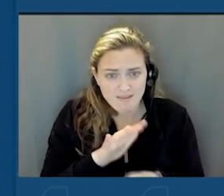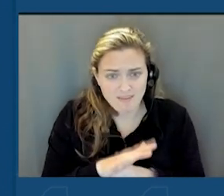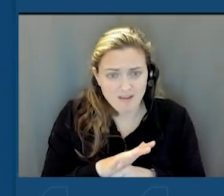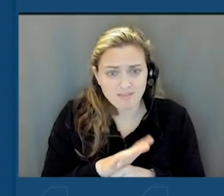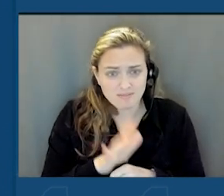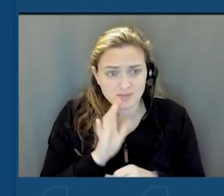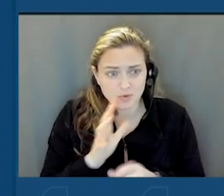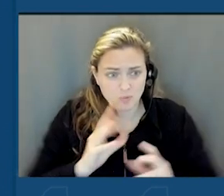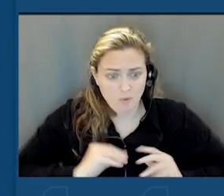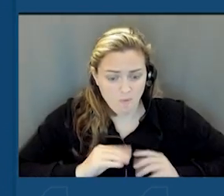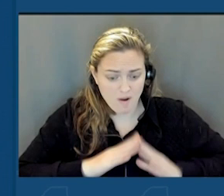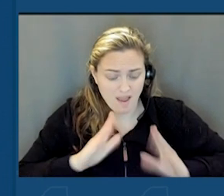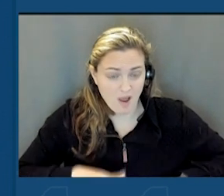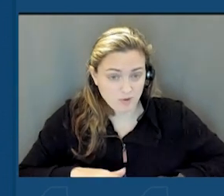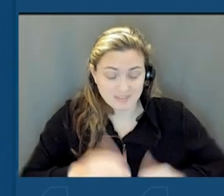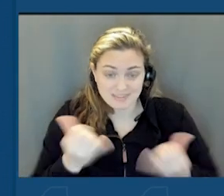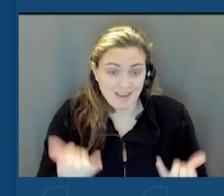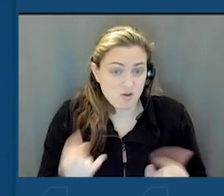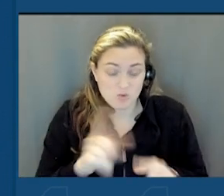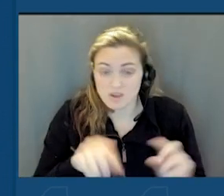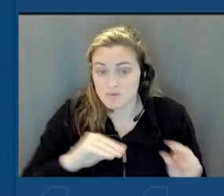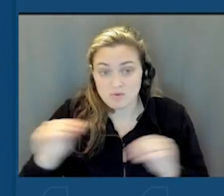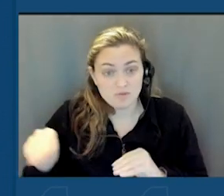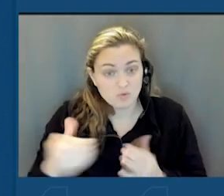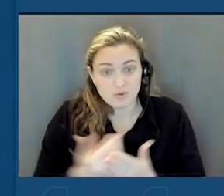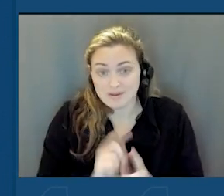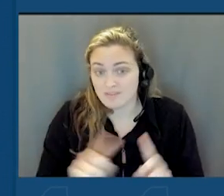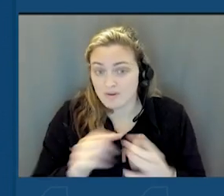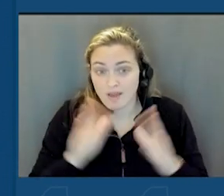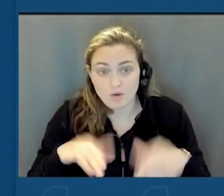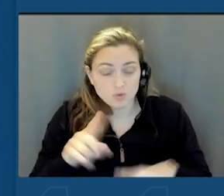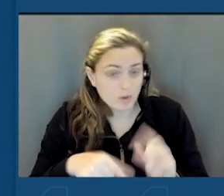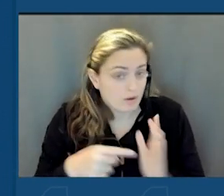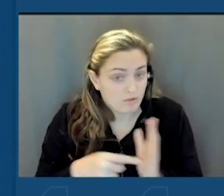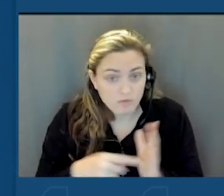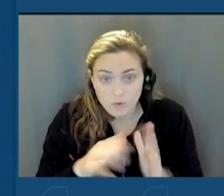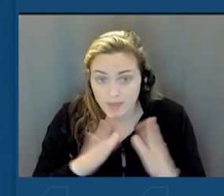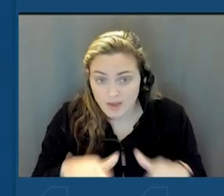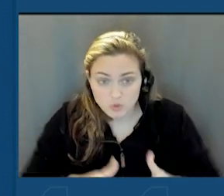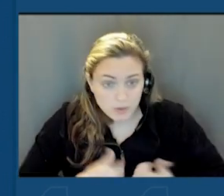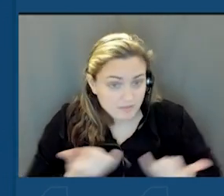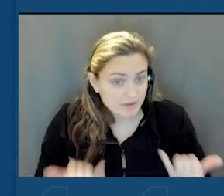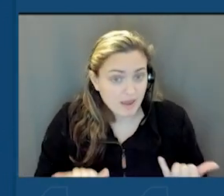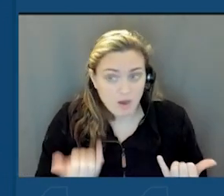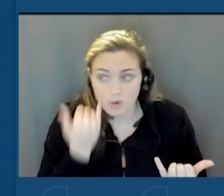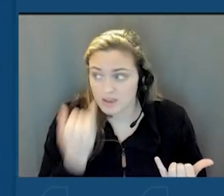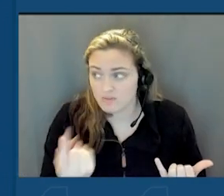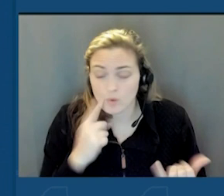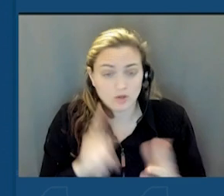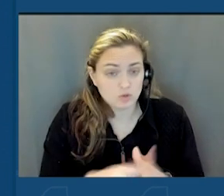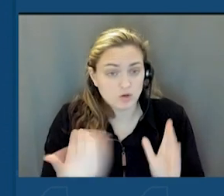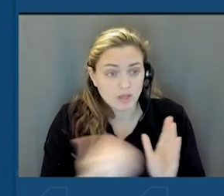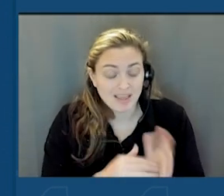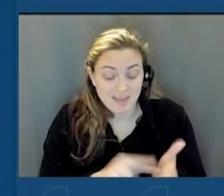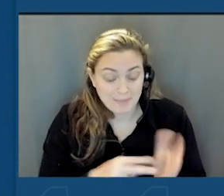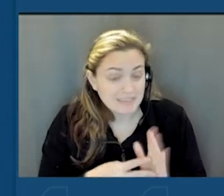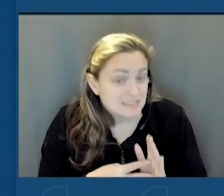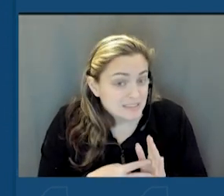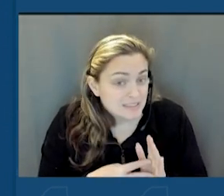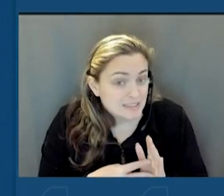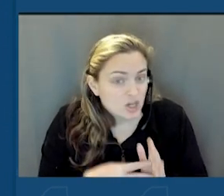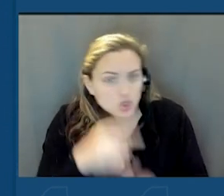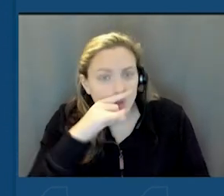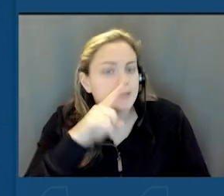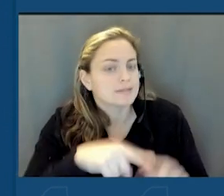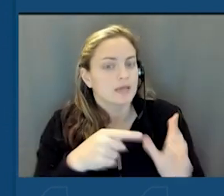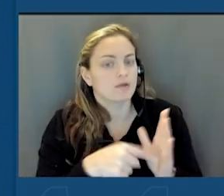to stay right there. There's no mobility. You will not be able to afford, you wouldn't be able to afford the house you're living in right now if you had it all over again. And you know what that means? That your kids can't afford